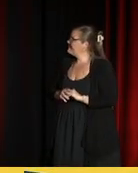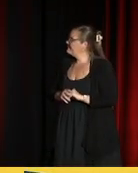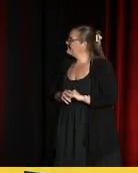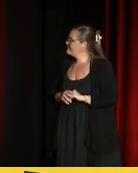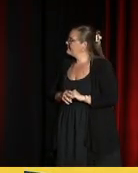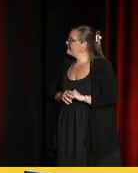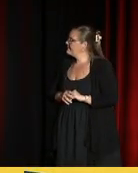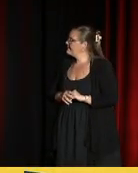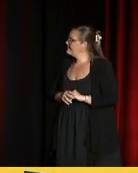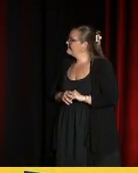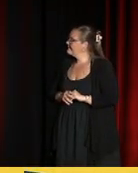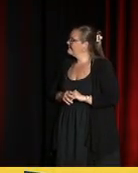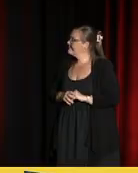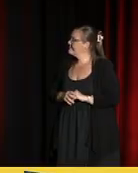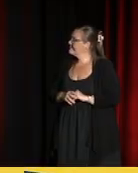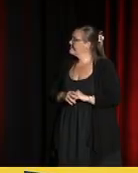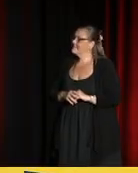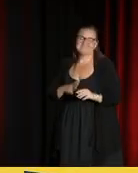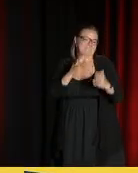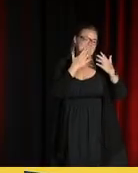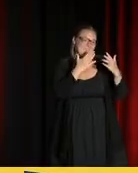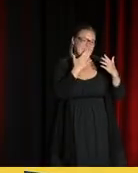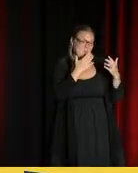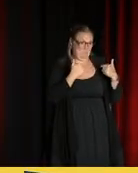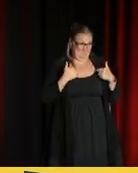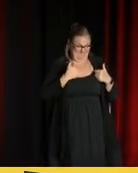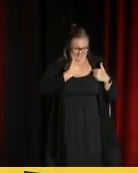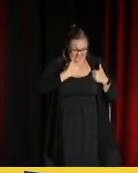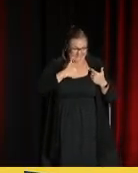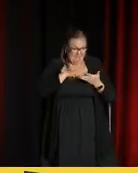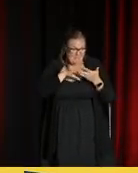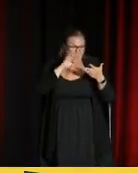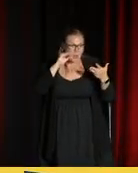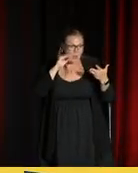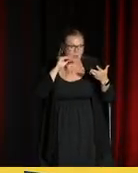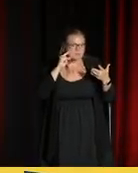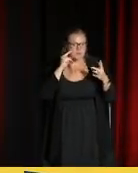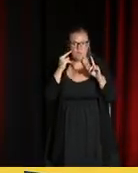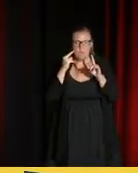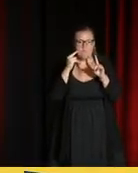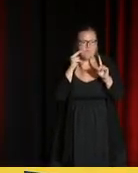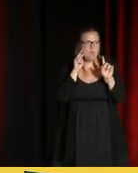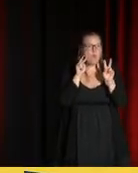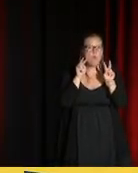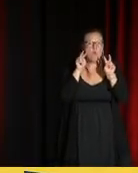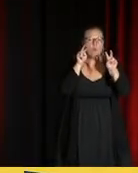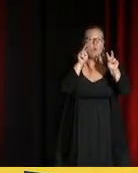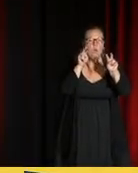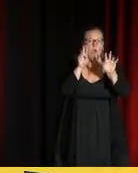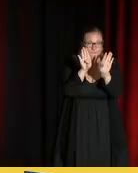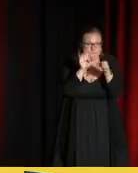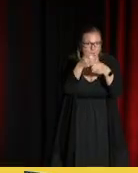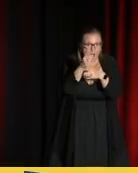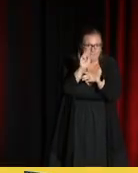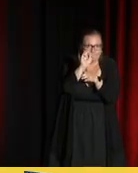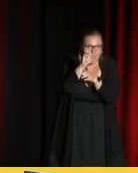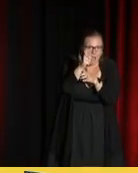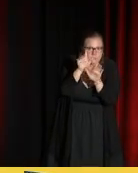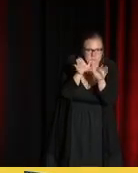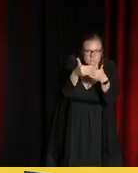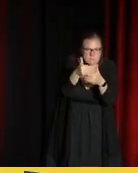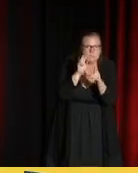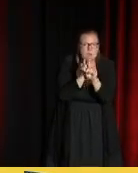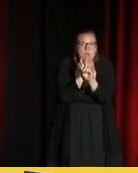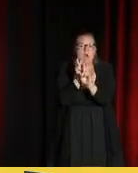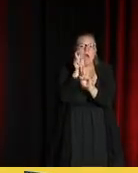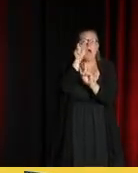I have learned, thank you, I have learned to look beyond the box, to ignore the